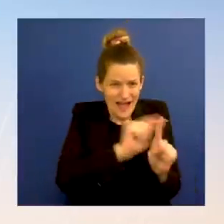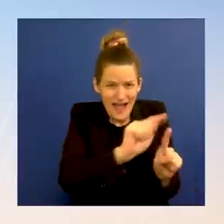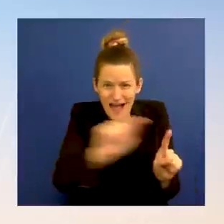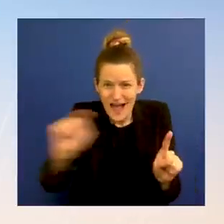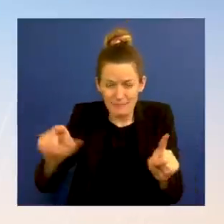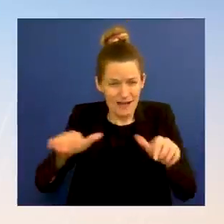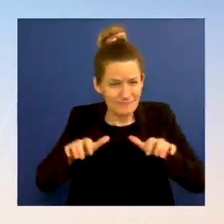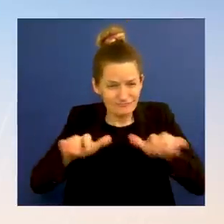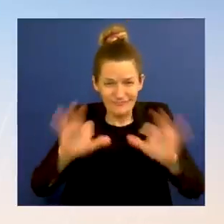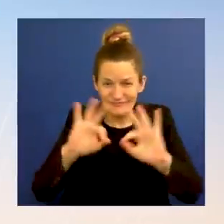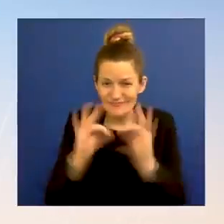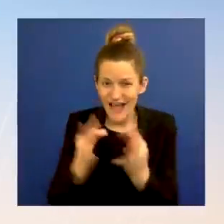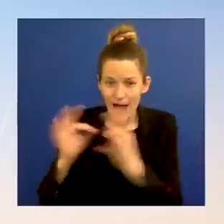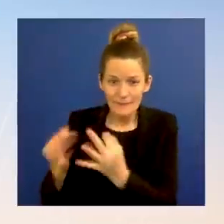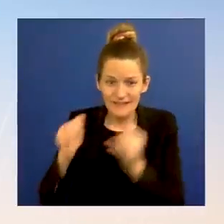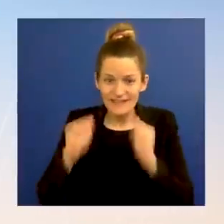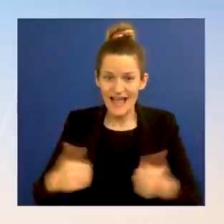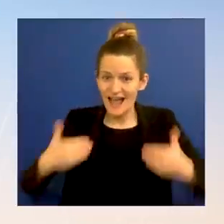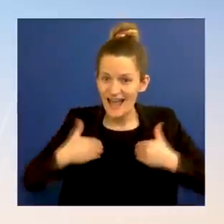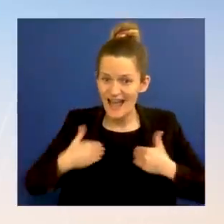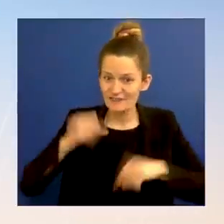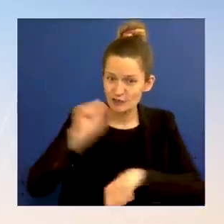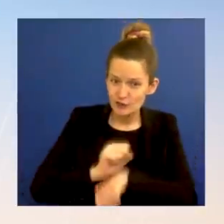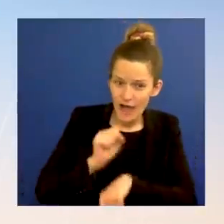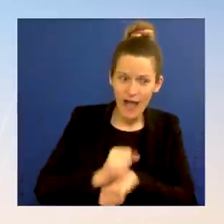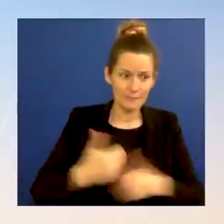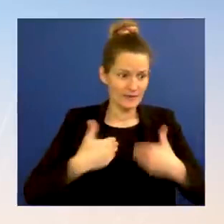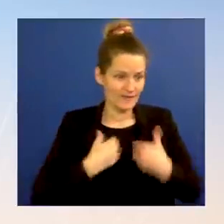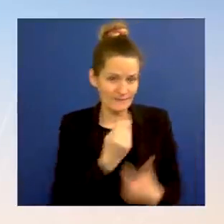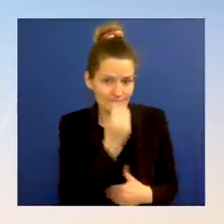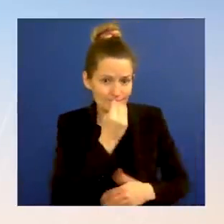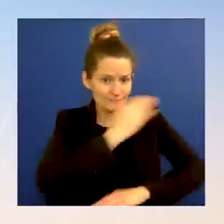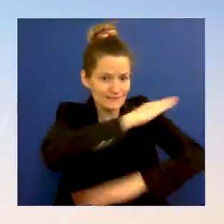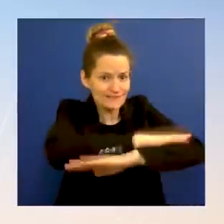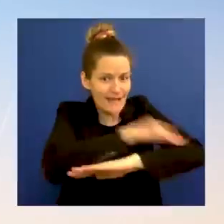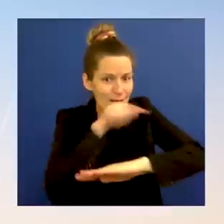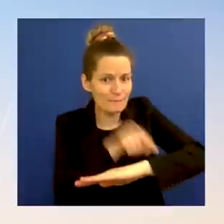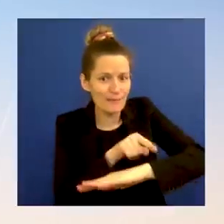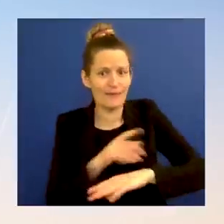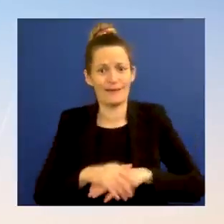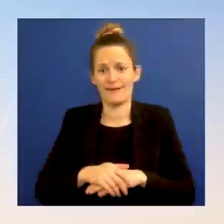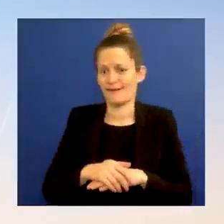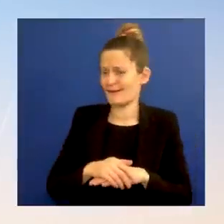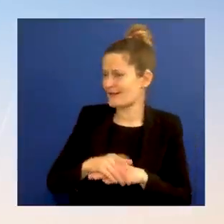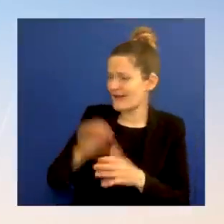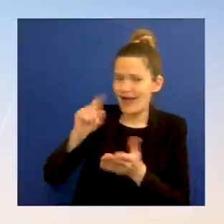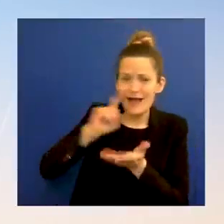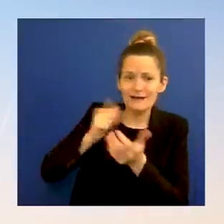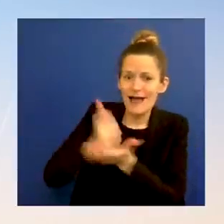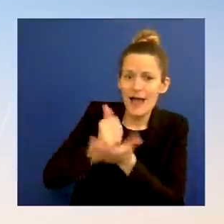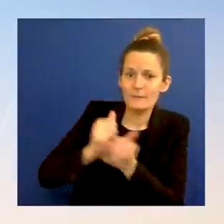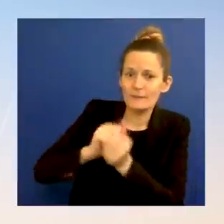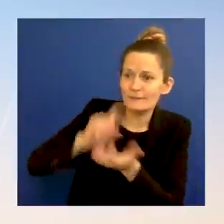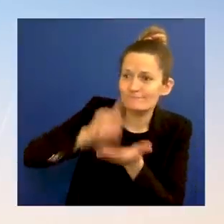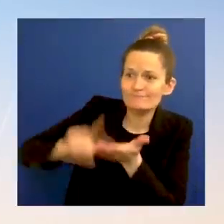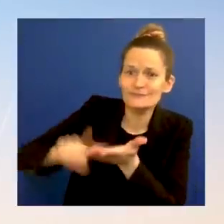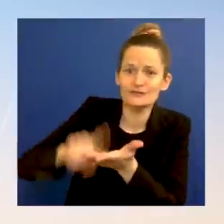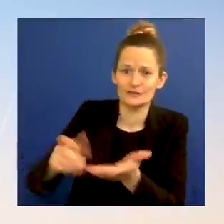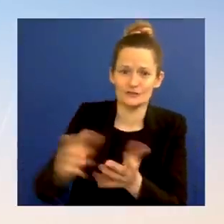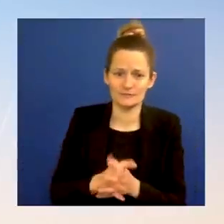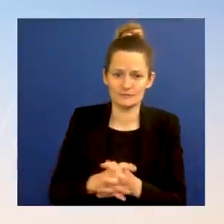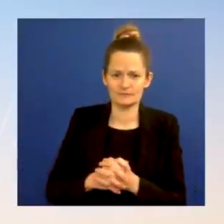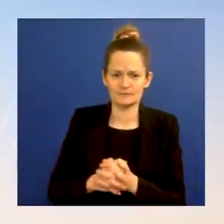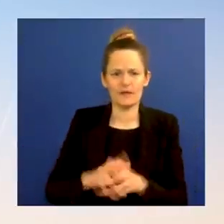put food on the table and pay their bills. What we know in the consumer, in the confidence data, a lot of that is premised on inflation. And we do